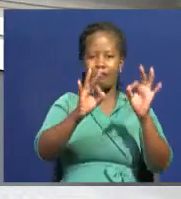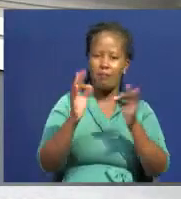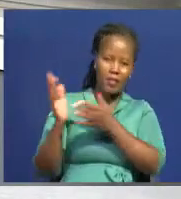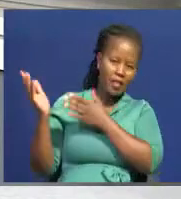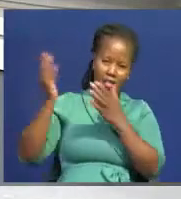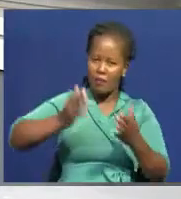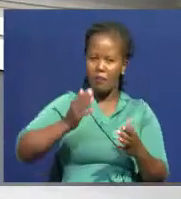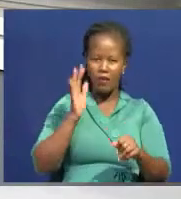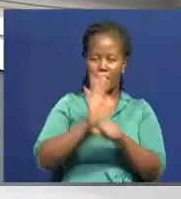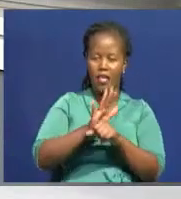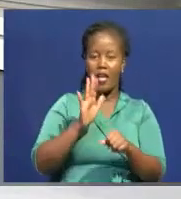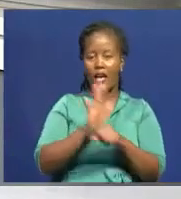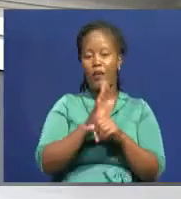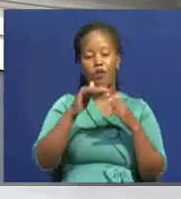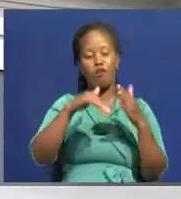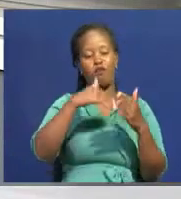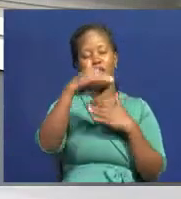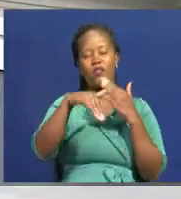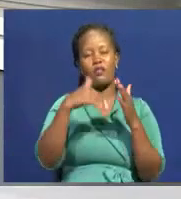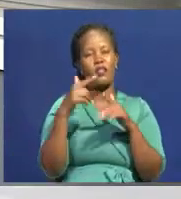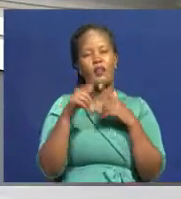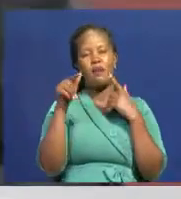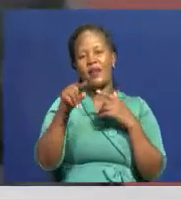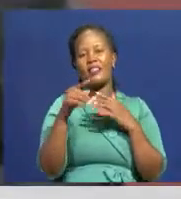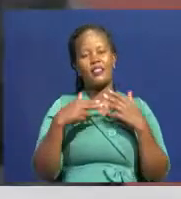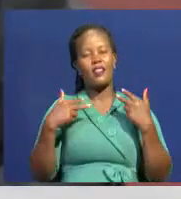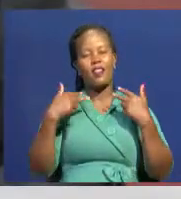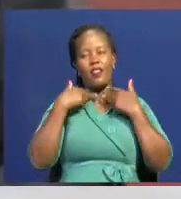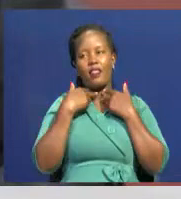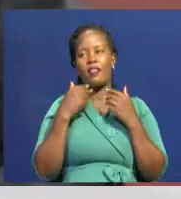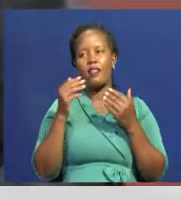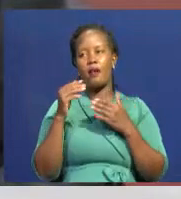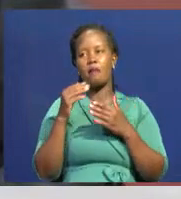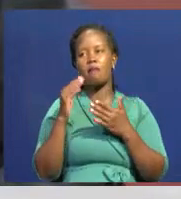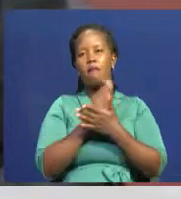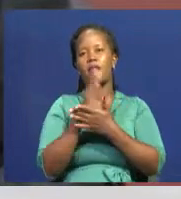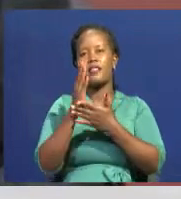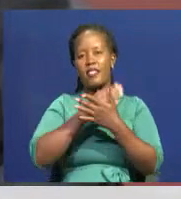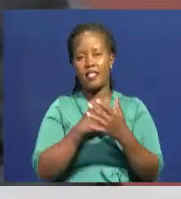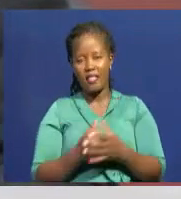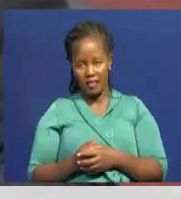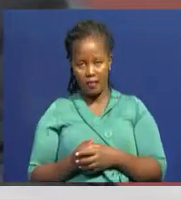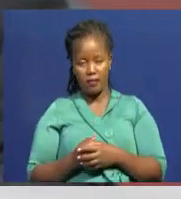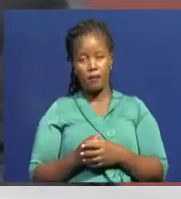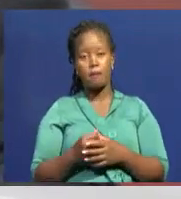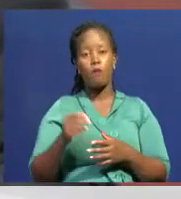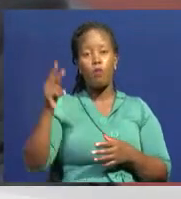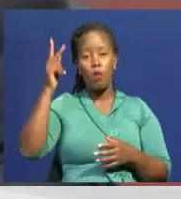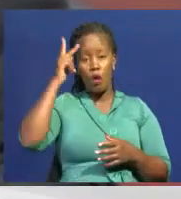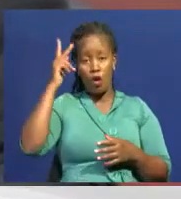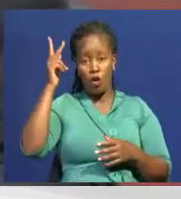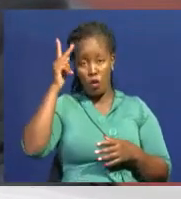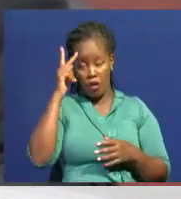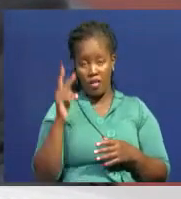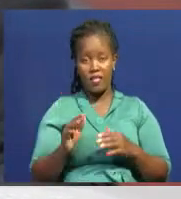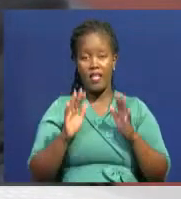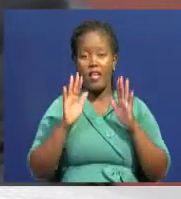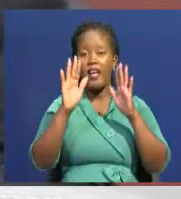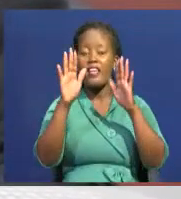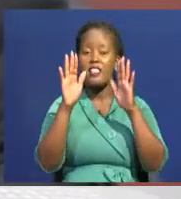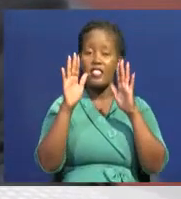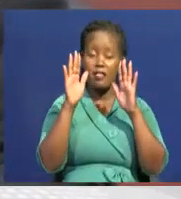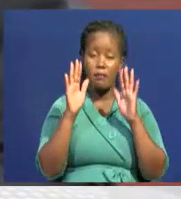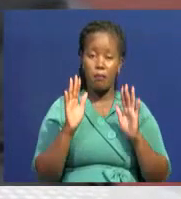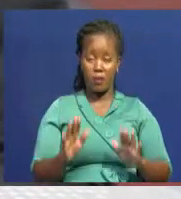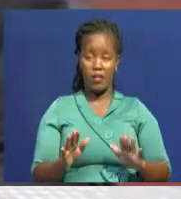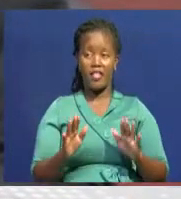is killing the real estate industry. Yes. Partly, knowledge is a very key aspect in this. It's actually wealth